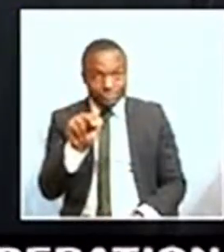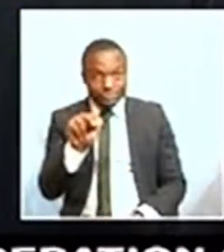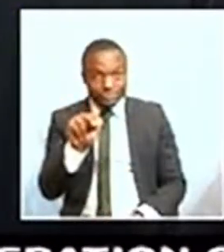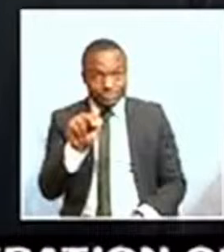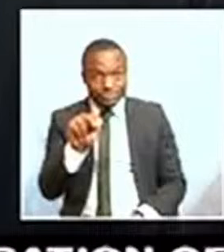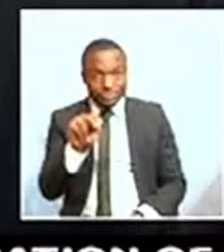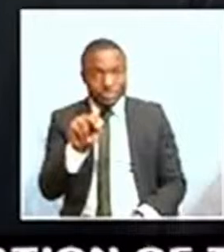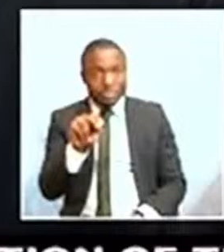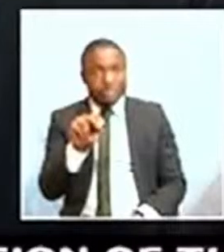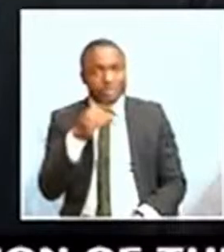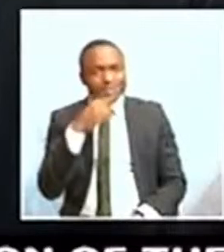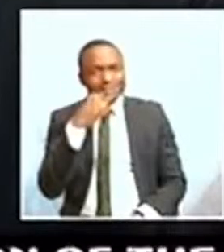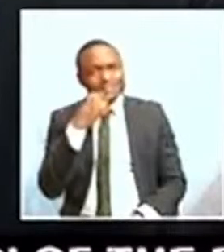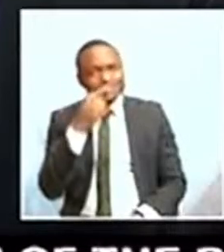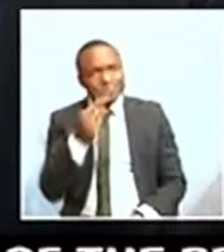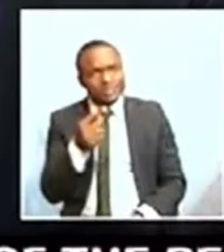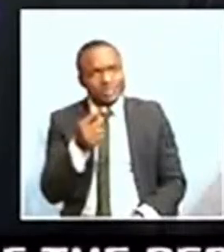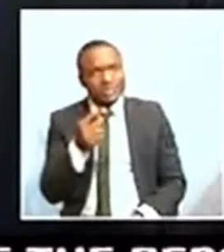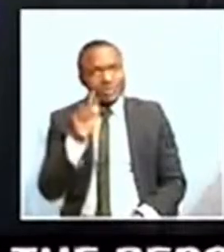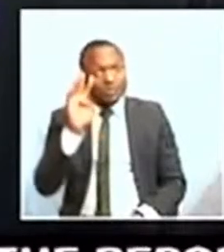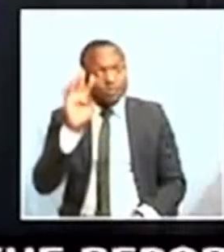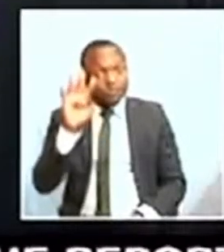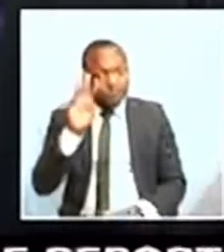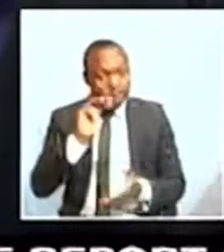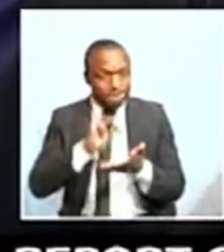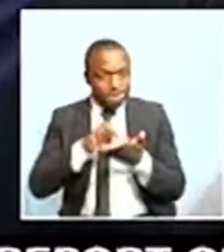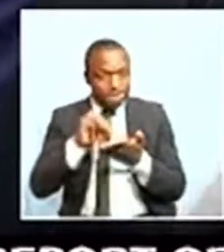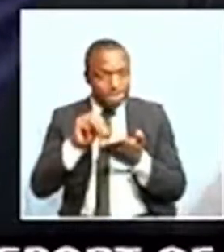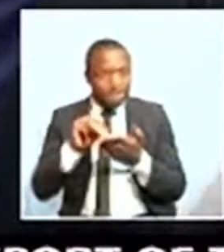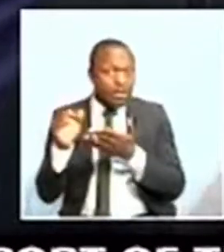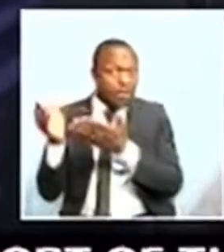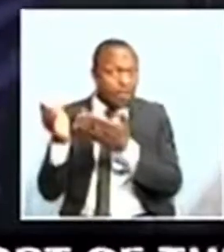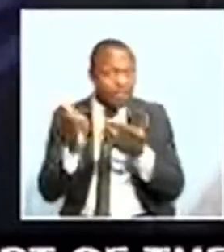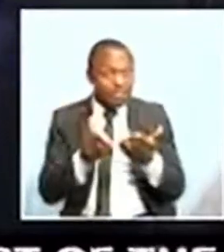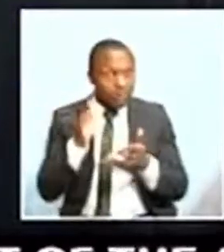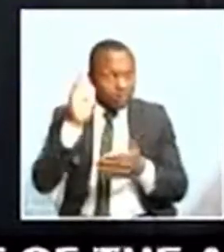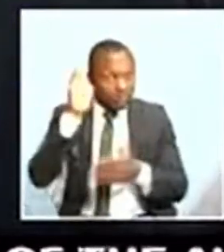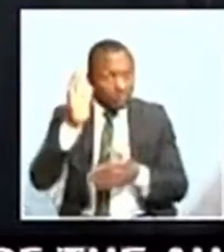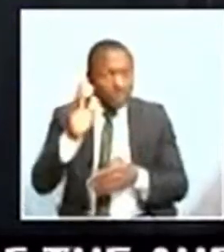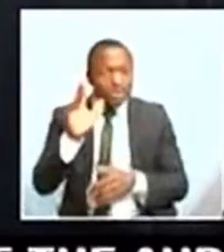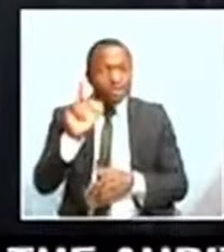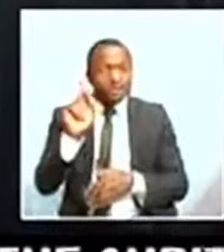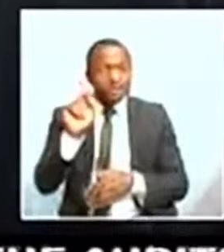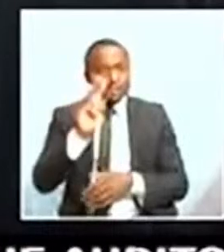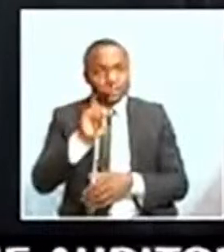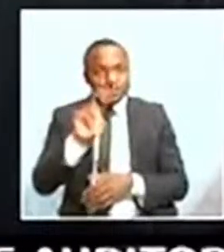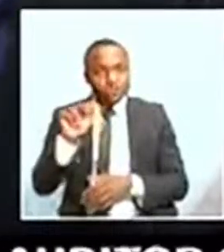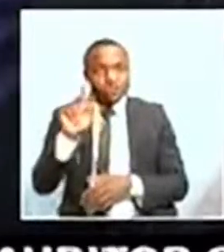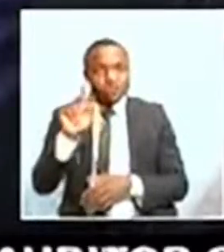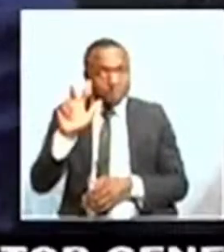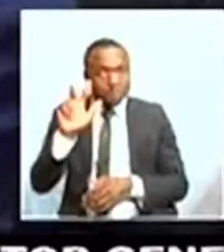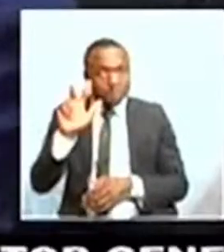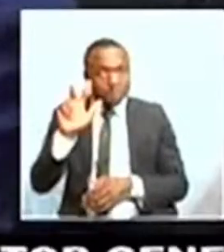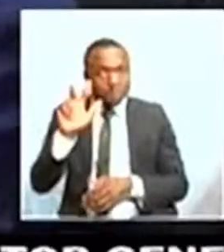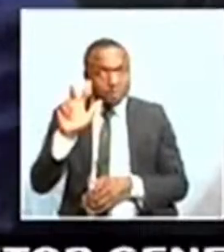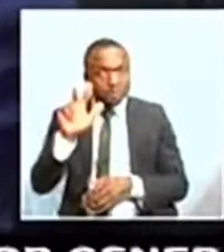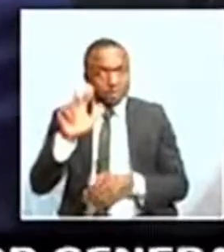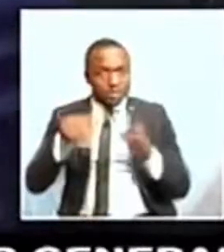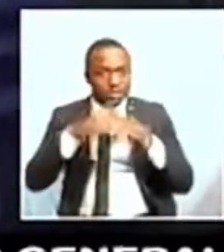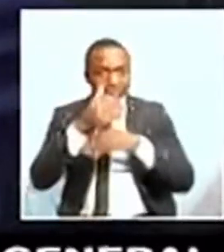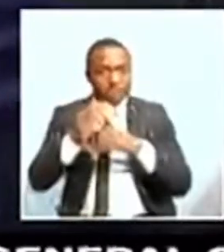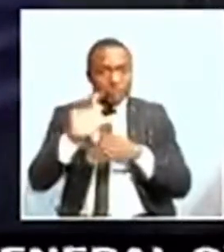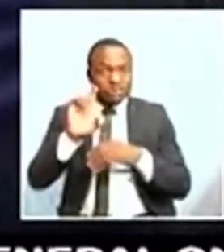So are we saying the 4 million which was brought forward from 2022 to 2023 is from the